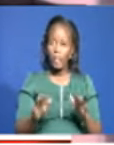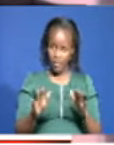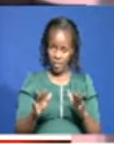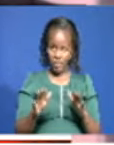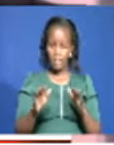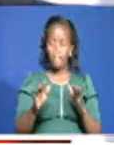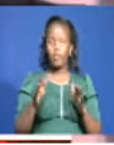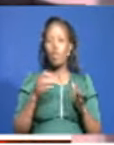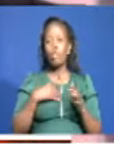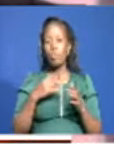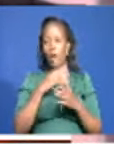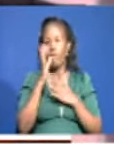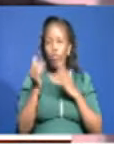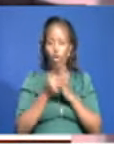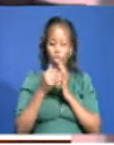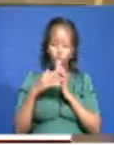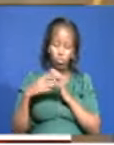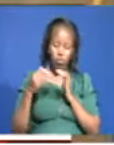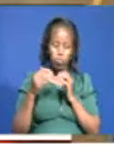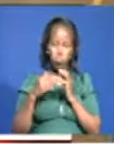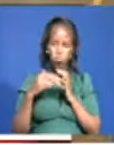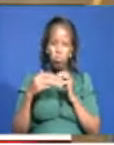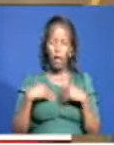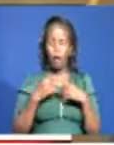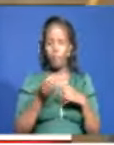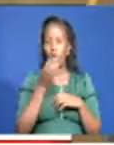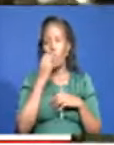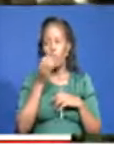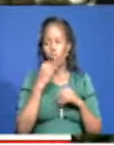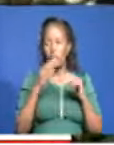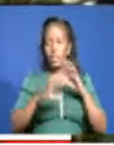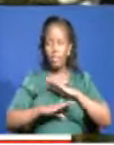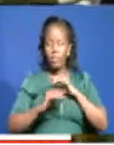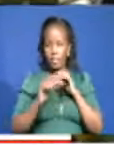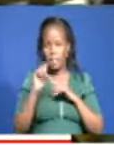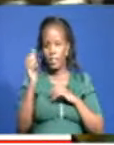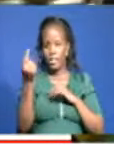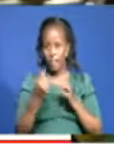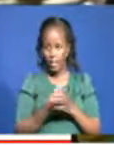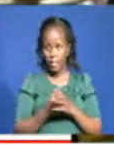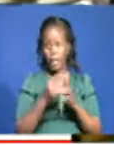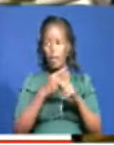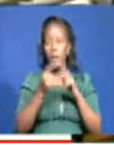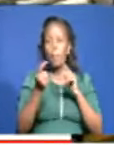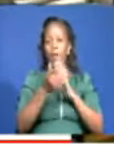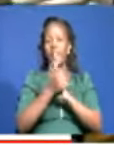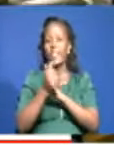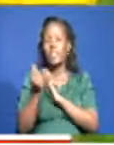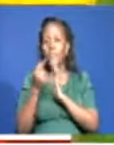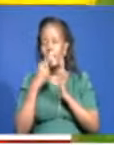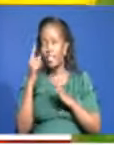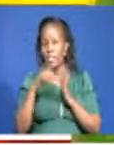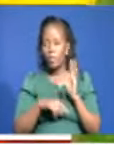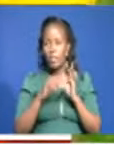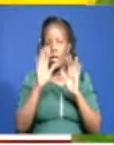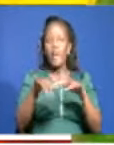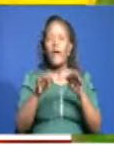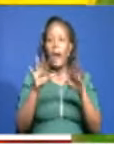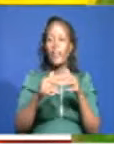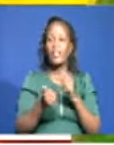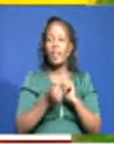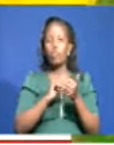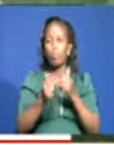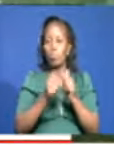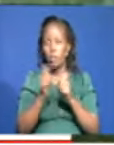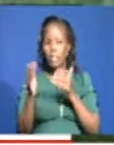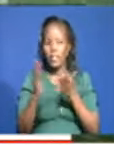is particularly critical for driving Kenya's food security. However, experts say that Kenya's non-competitive agricultural industrial sector